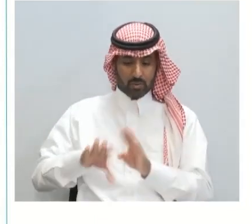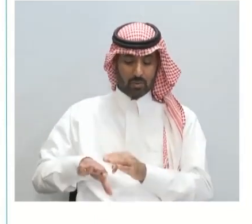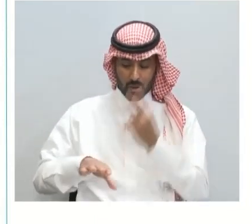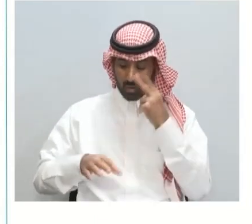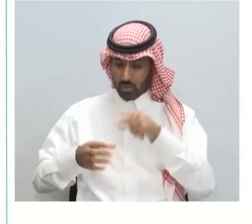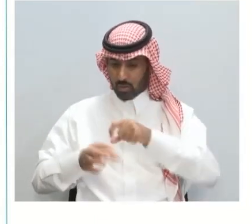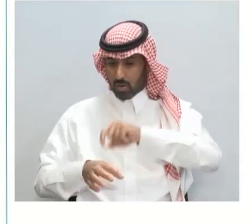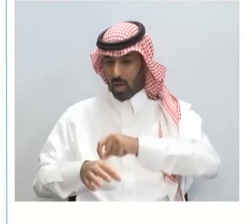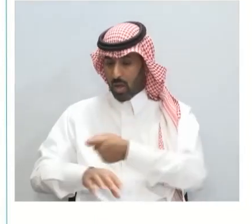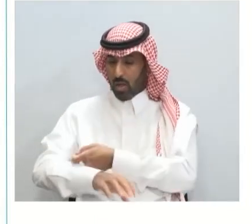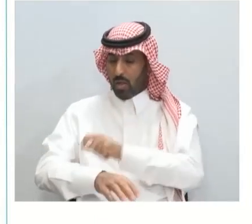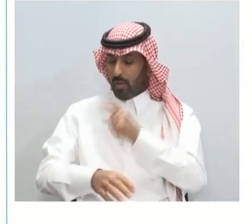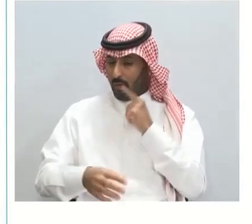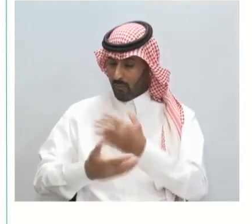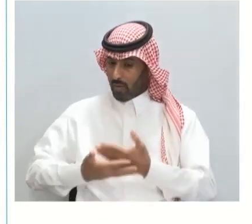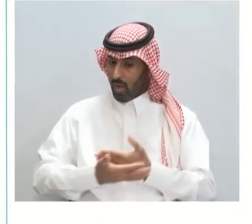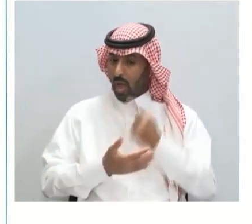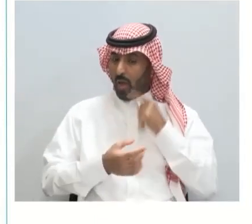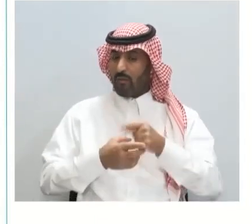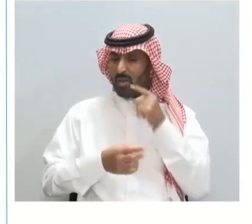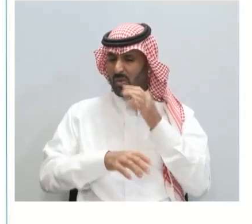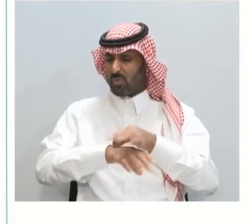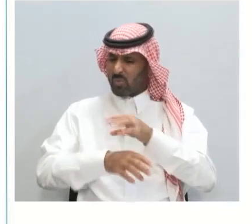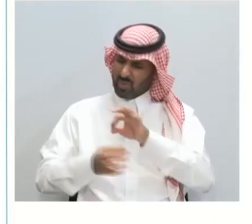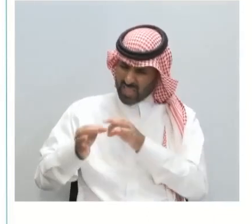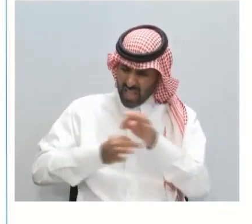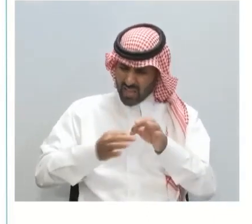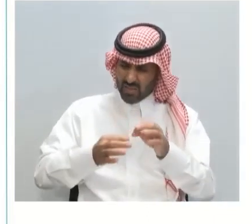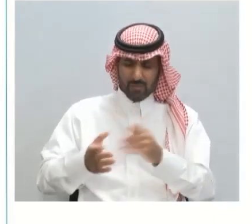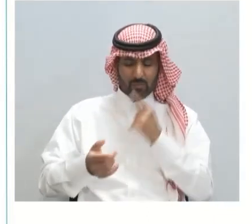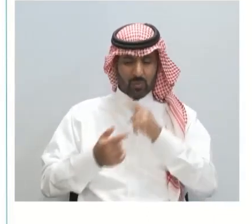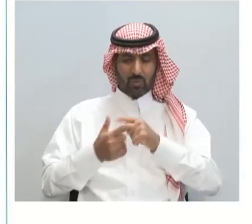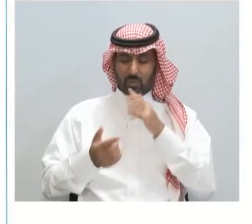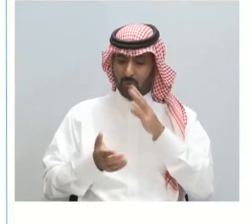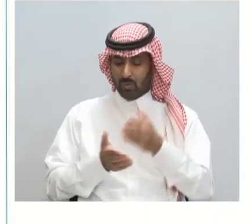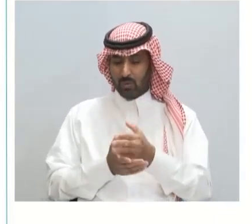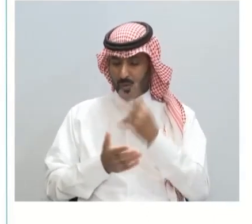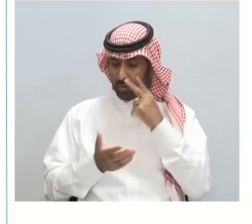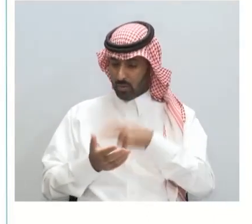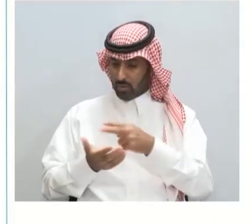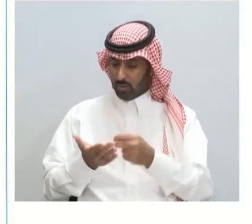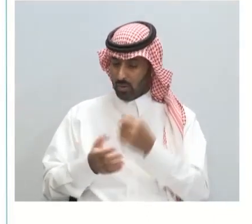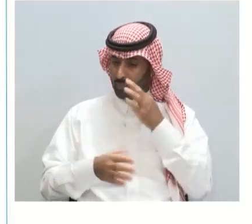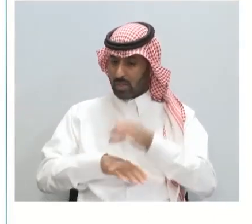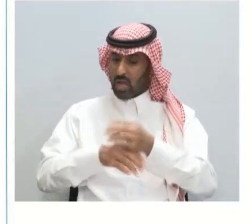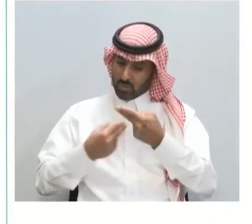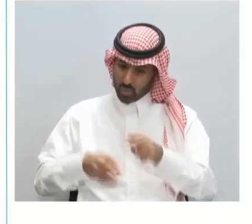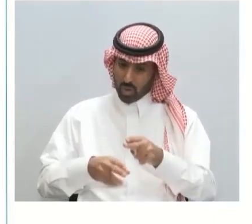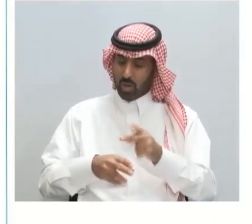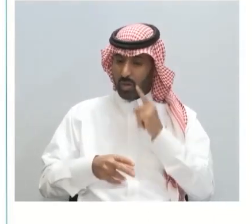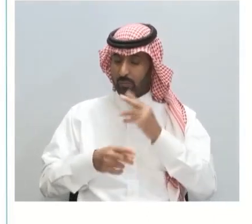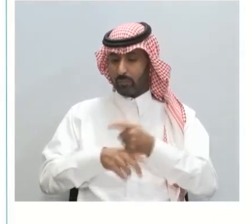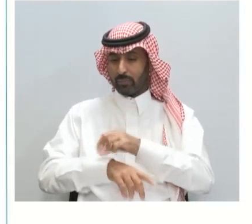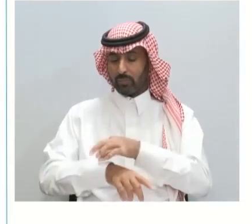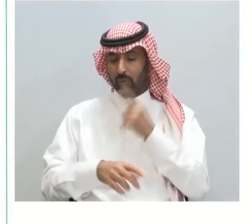Although it is rare to find that a baby has a genetic disorder, those that do have a disorder start receiving treatment right away. This